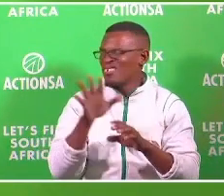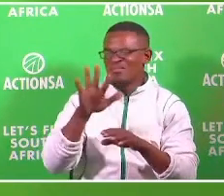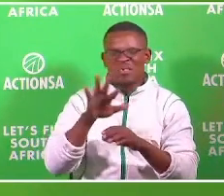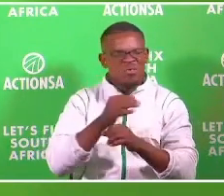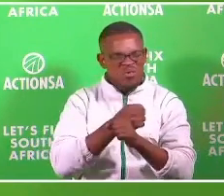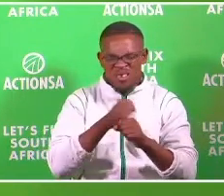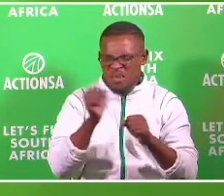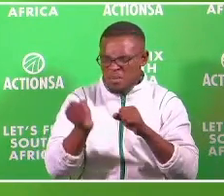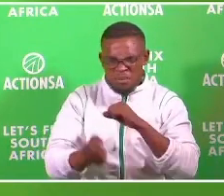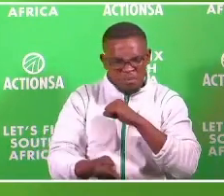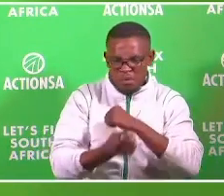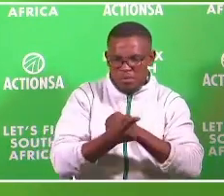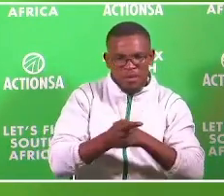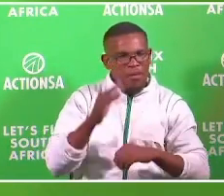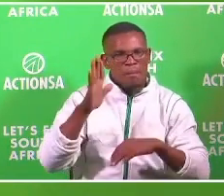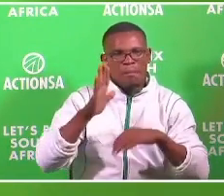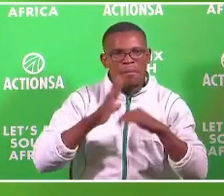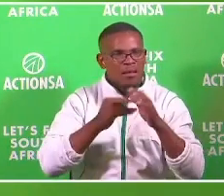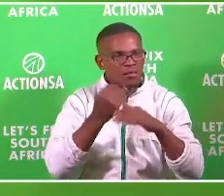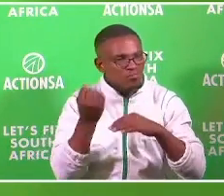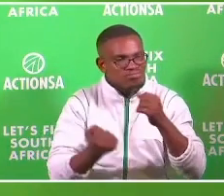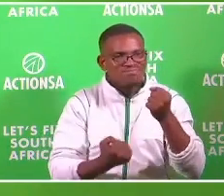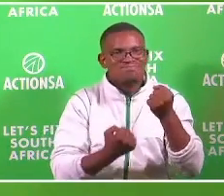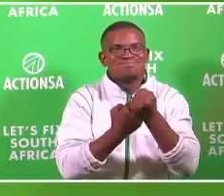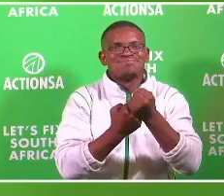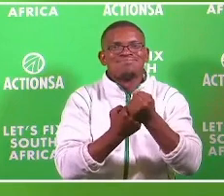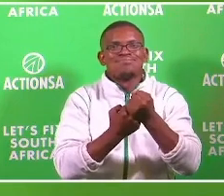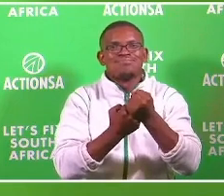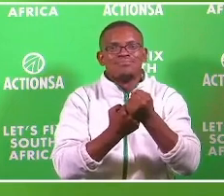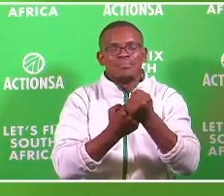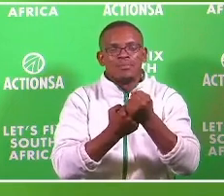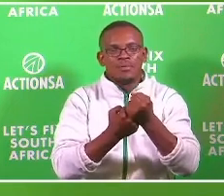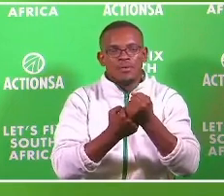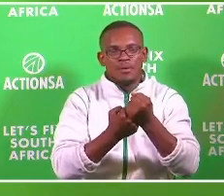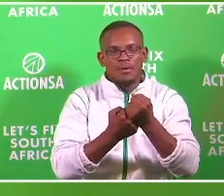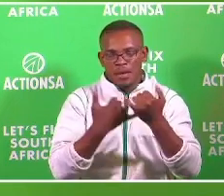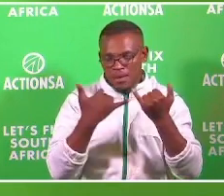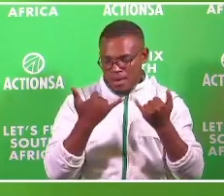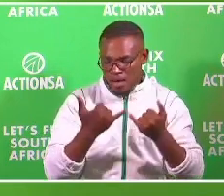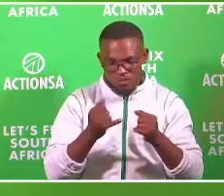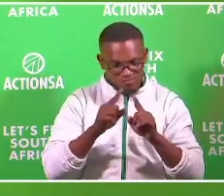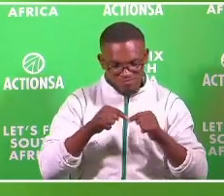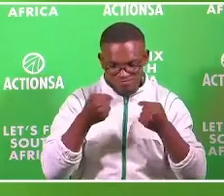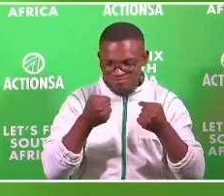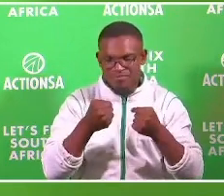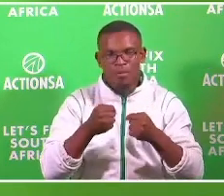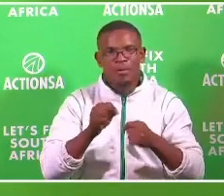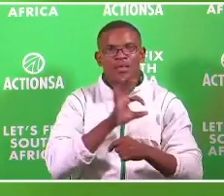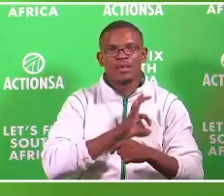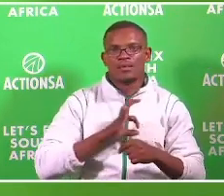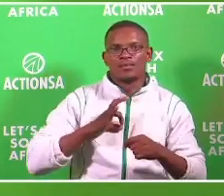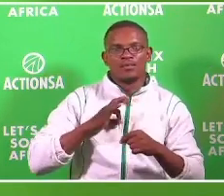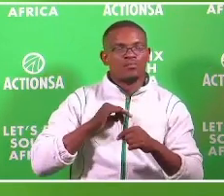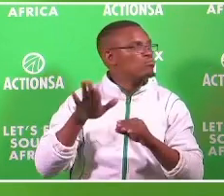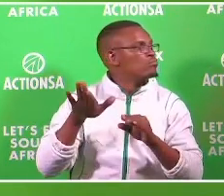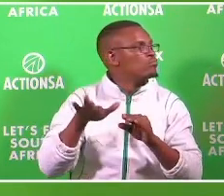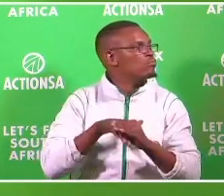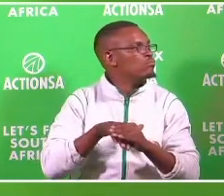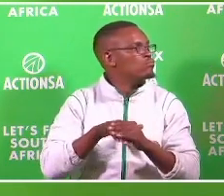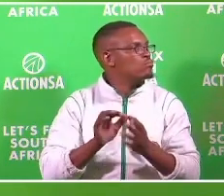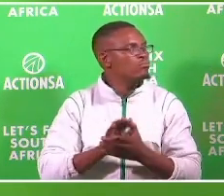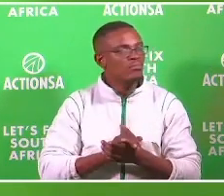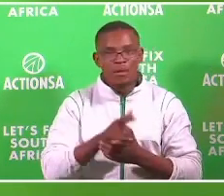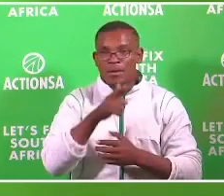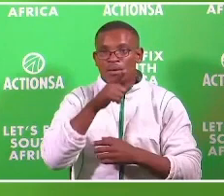to build our support and barely attain seats in city councils. We were told that